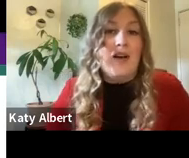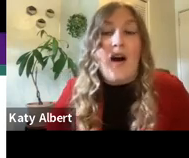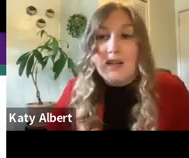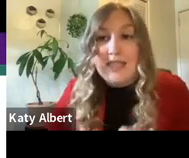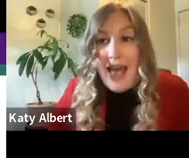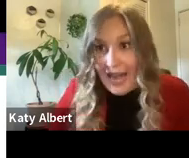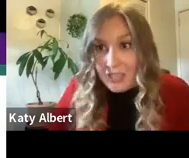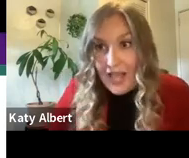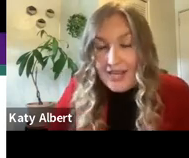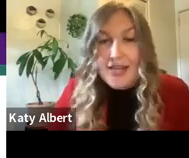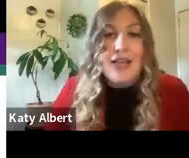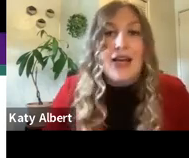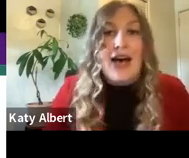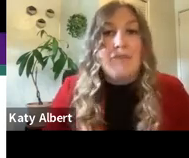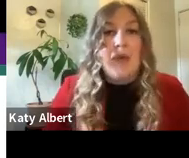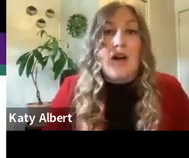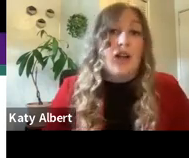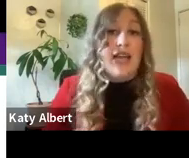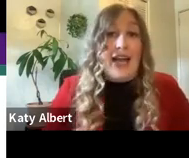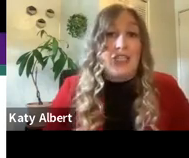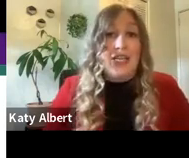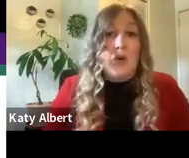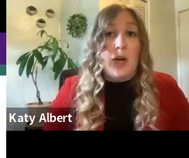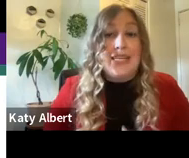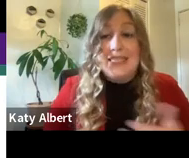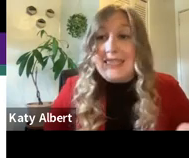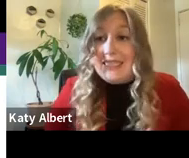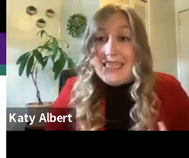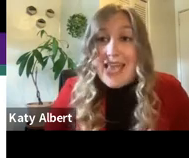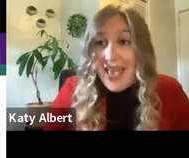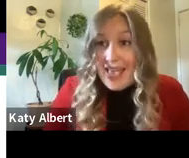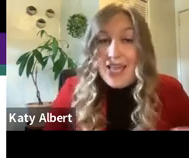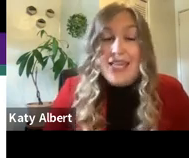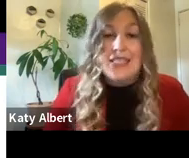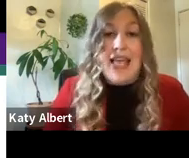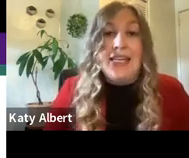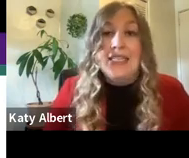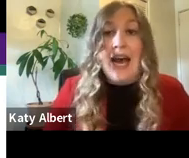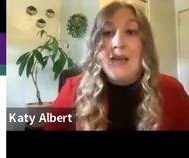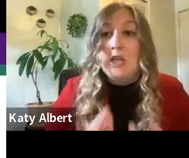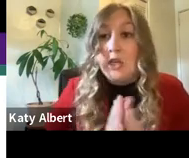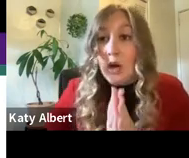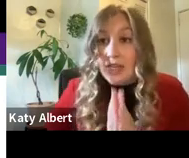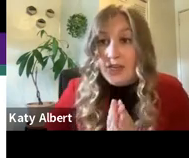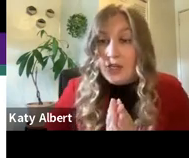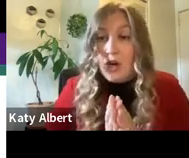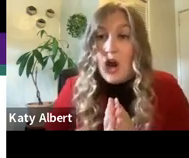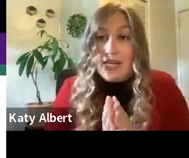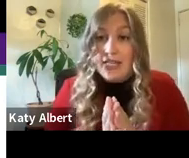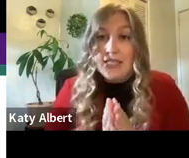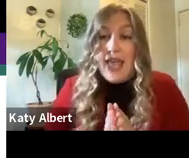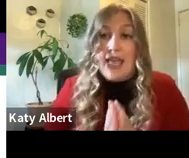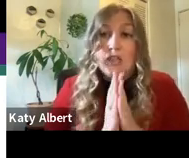Including a call to action. A call to action, or a CTA, is anytime you are giving